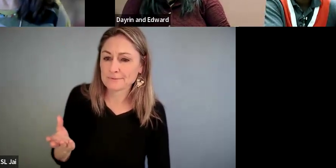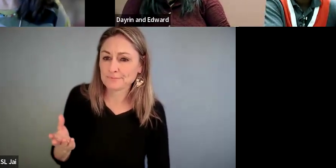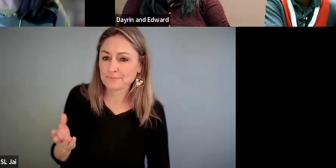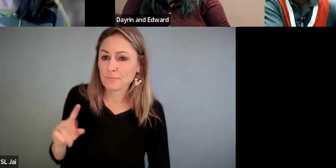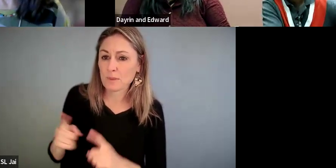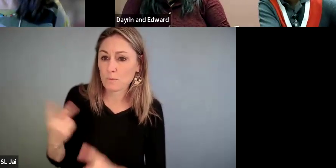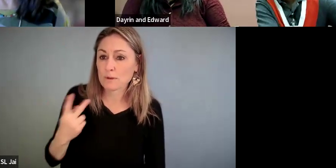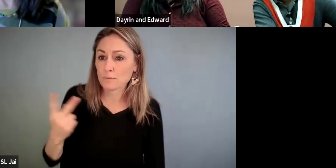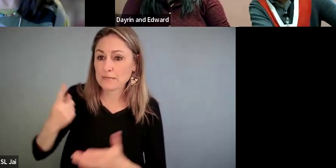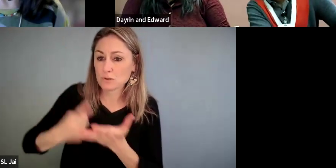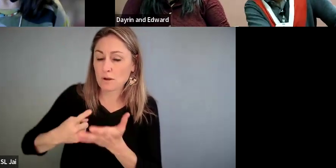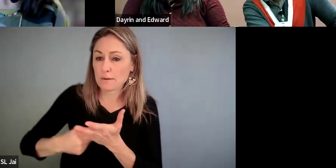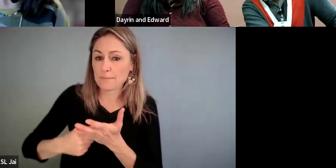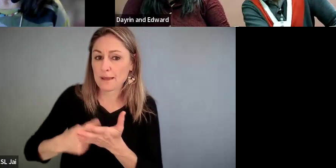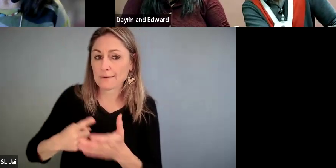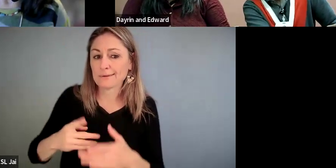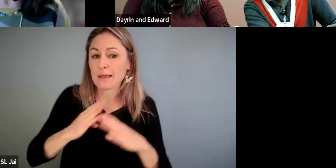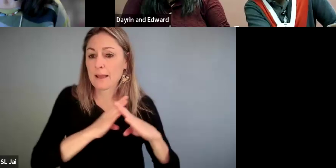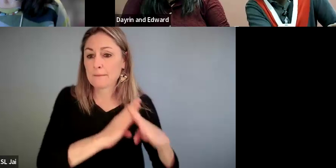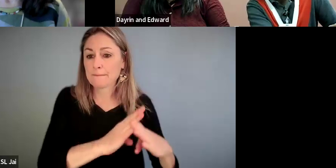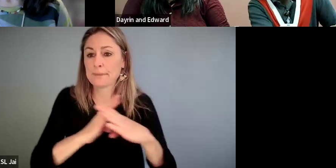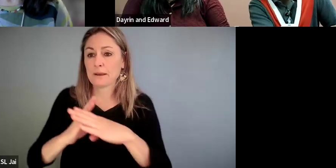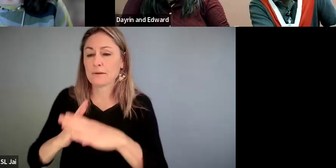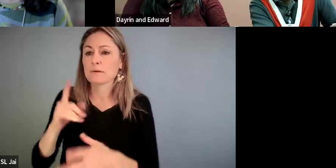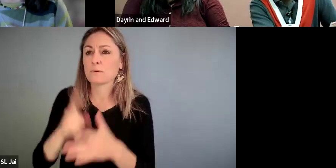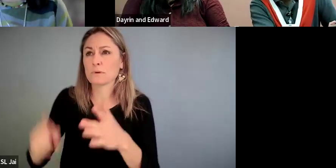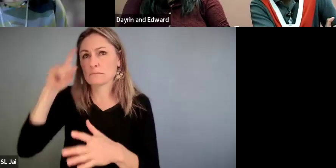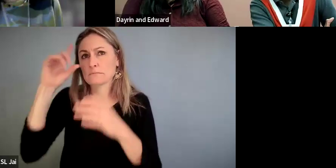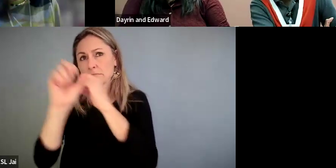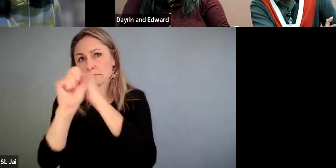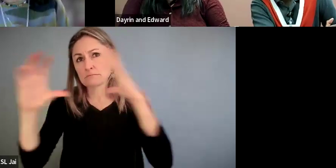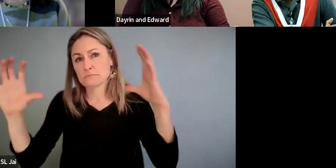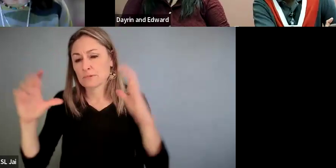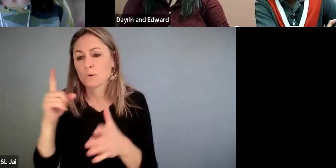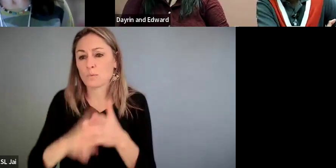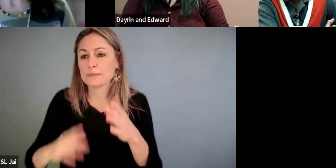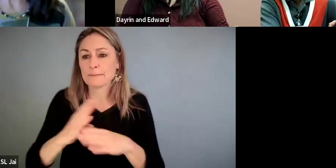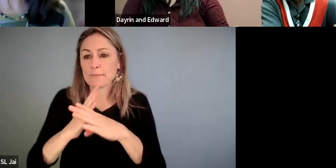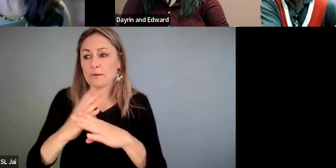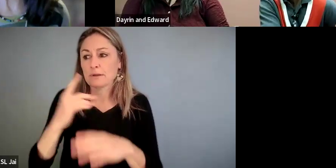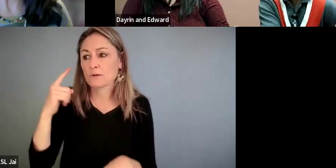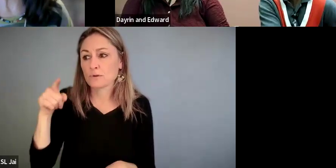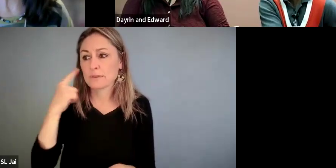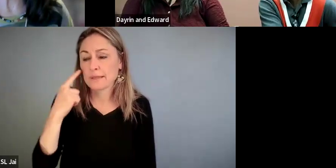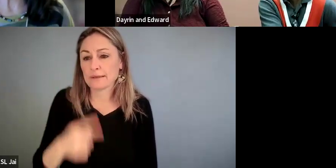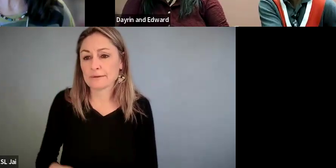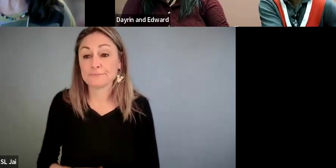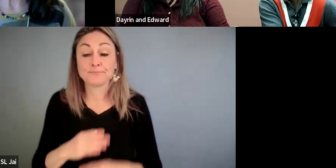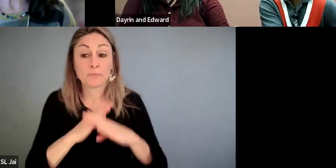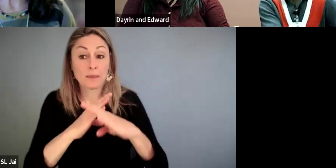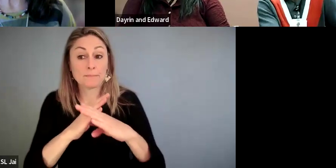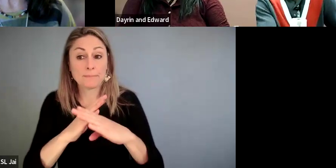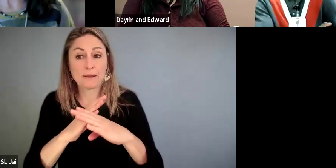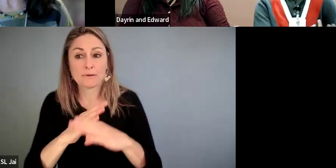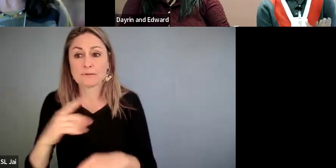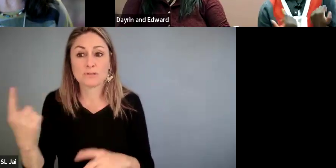when we talk about barriers, what comes to your mind? What is a barrier? A barrier